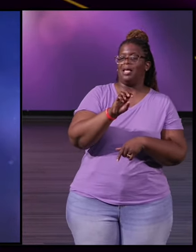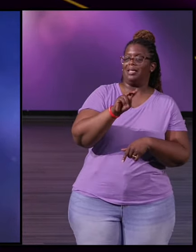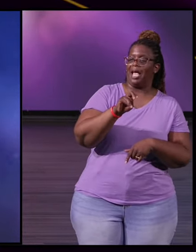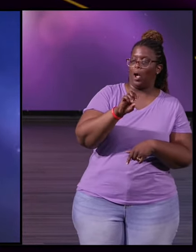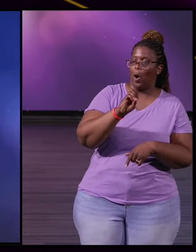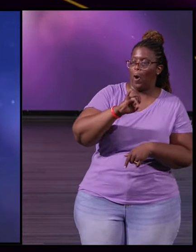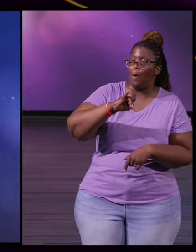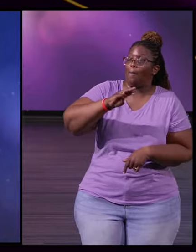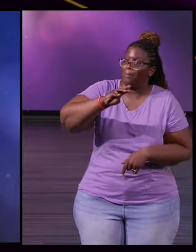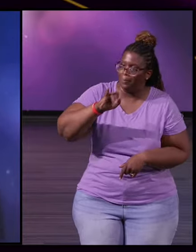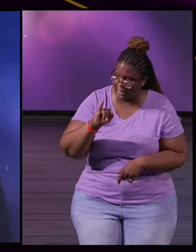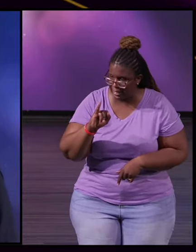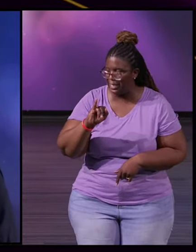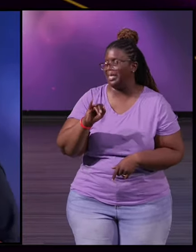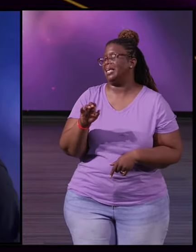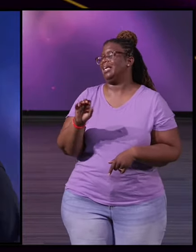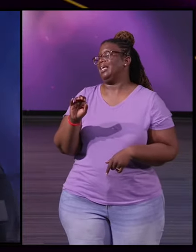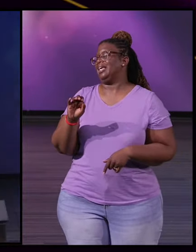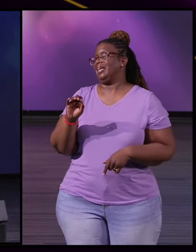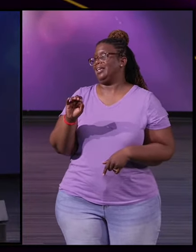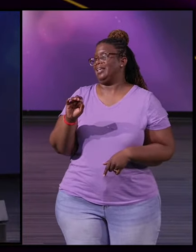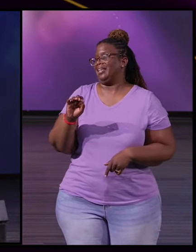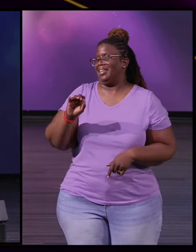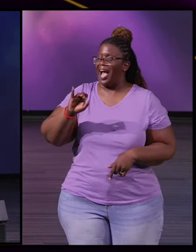Mr. John Mitchell.